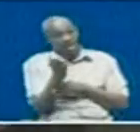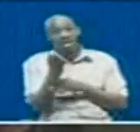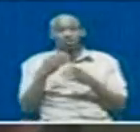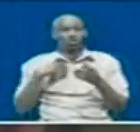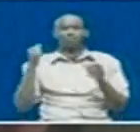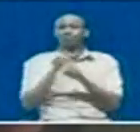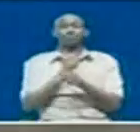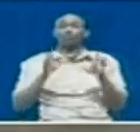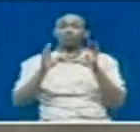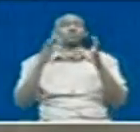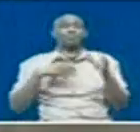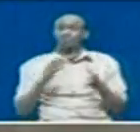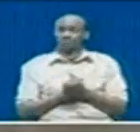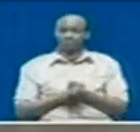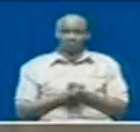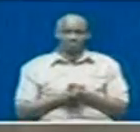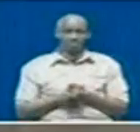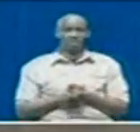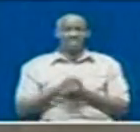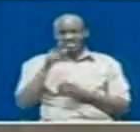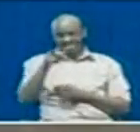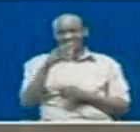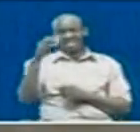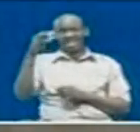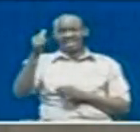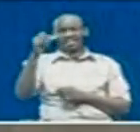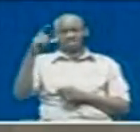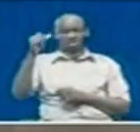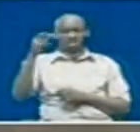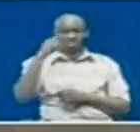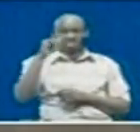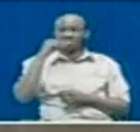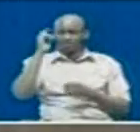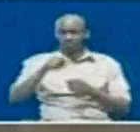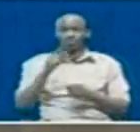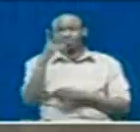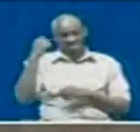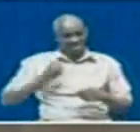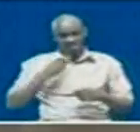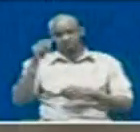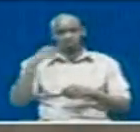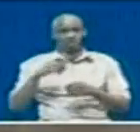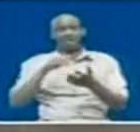chini, uwezi lazimisha mtu. In a day, the agency claims to send at least 20 girls to the Middle East.